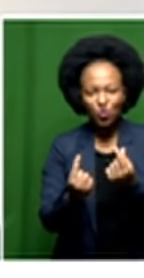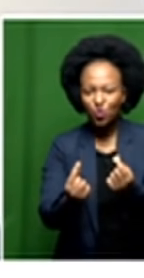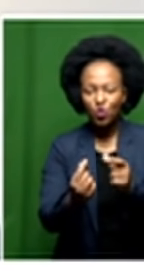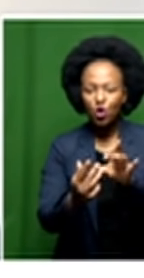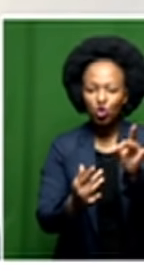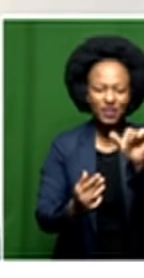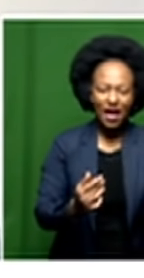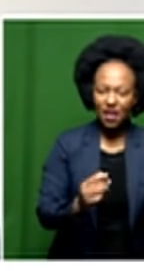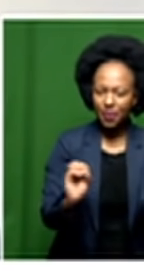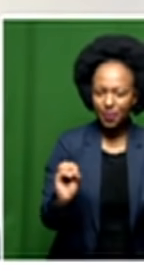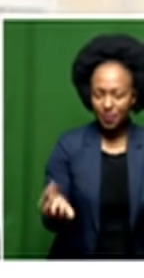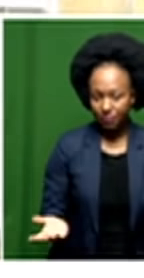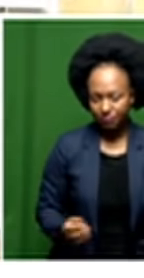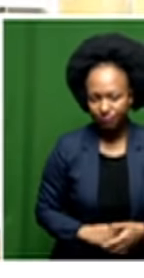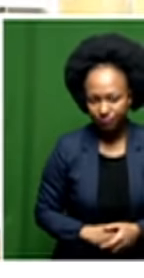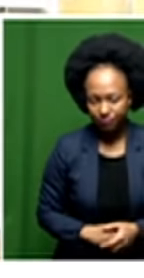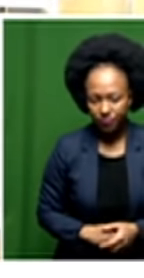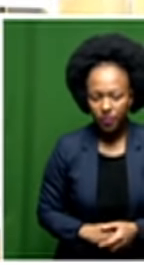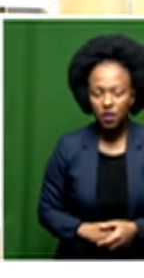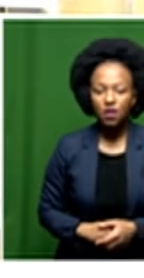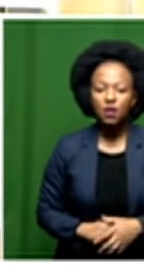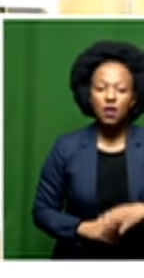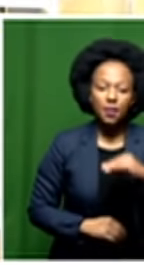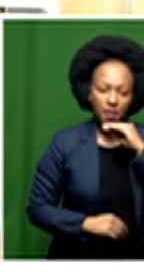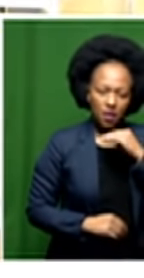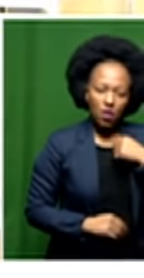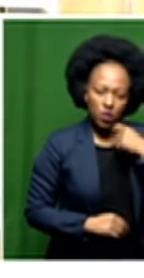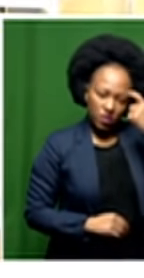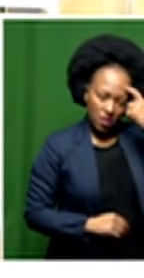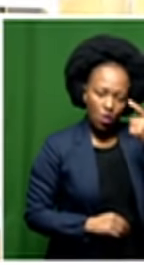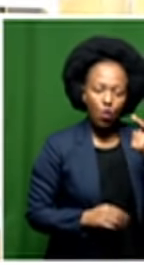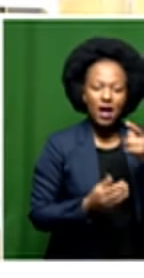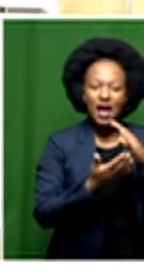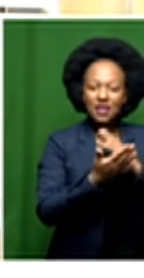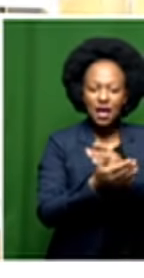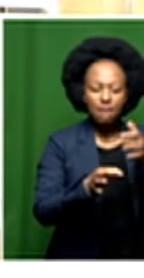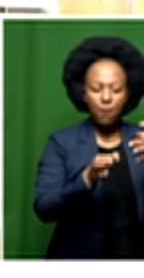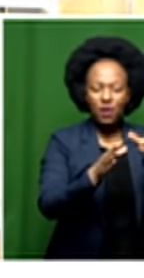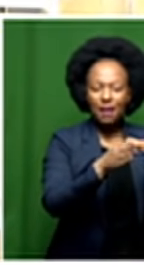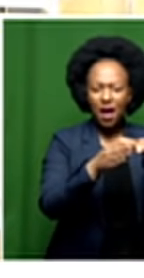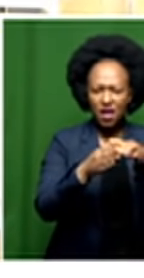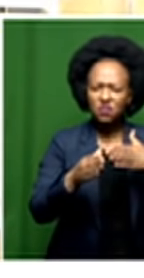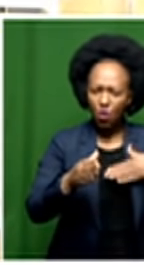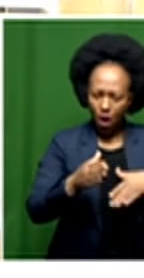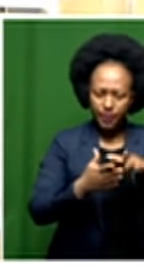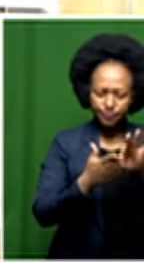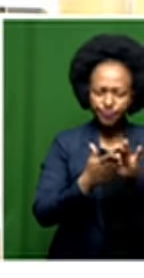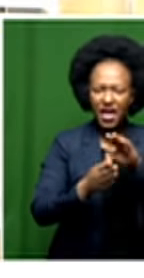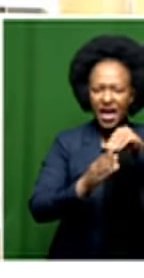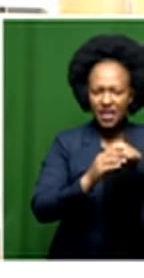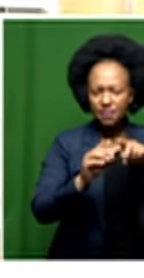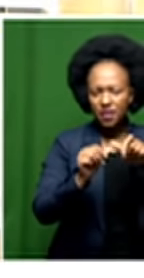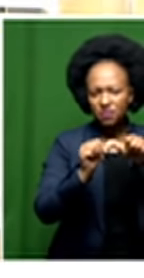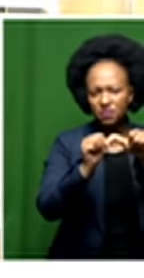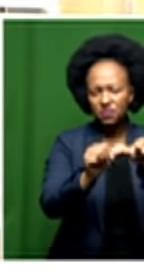otherwise. I would imagine some of the parties who want the election to go ahead would argue that that would be a